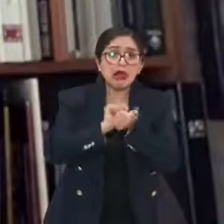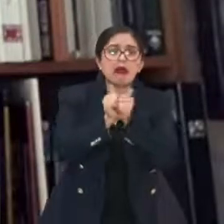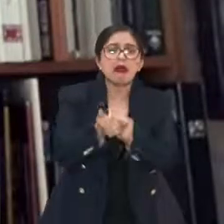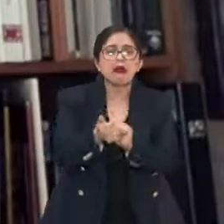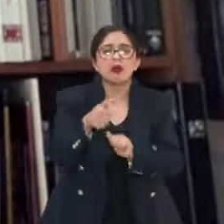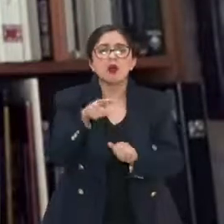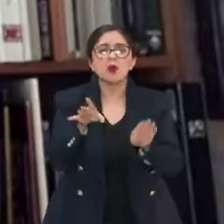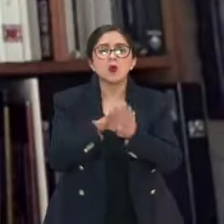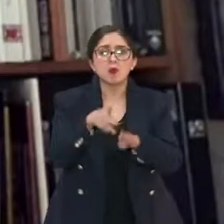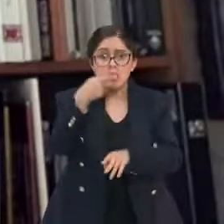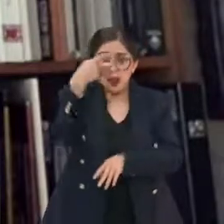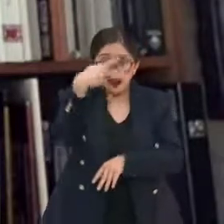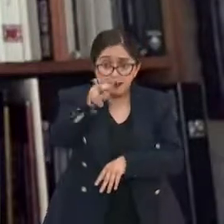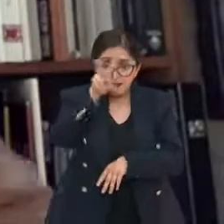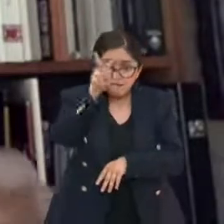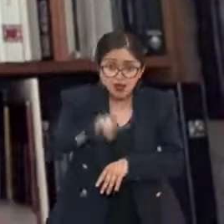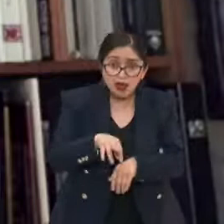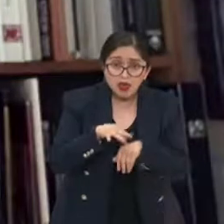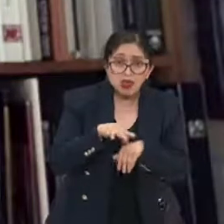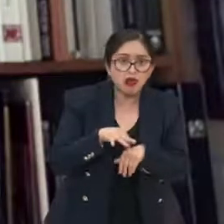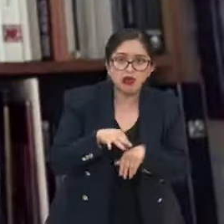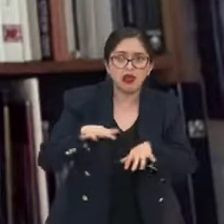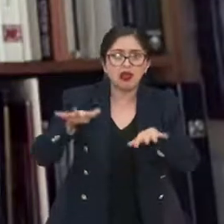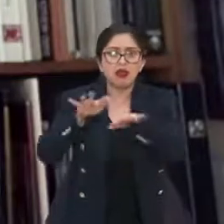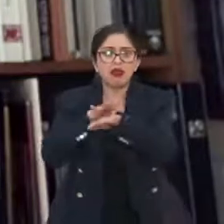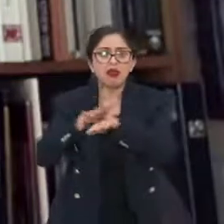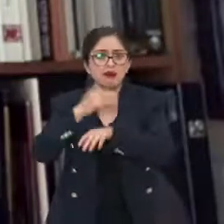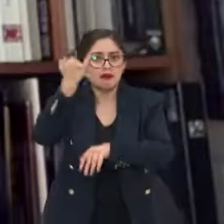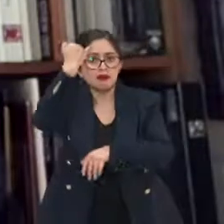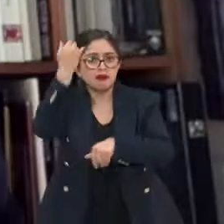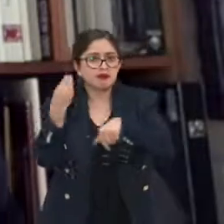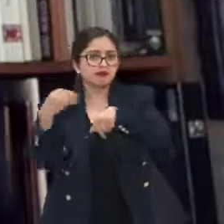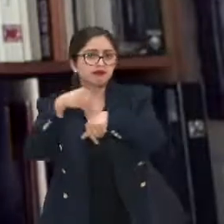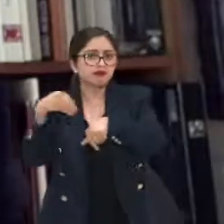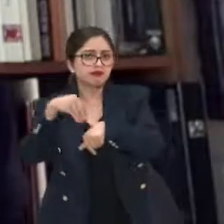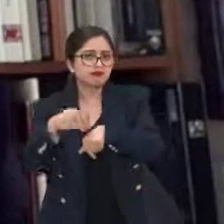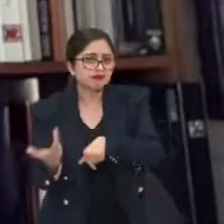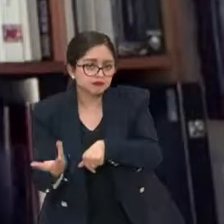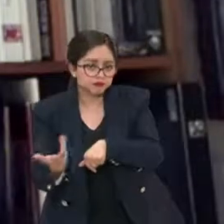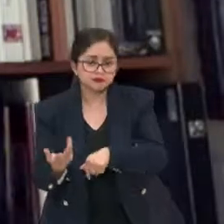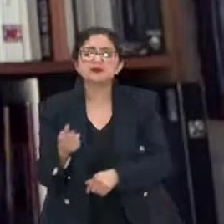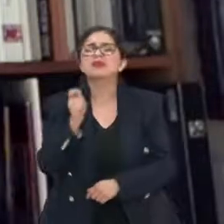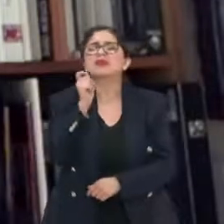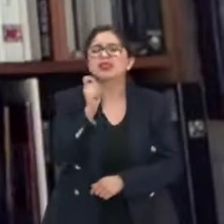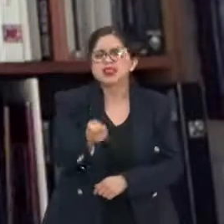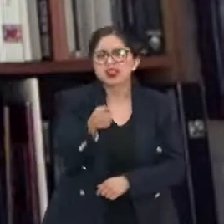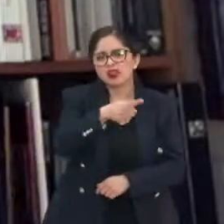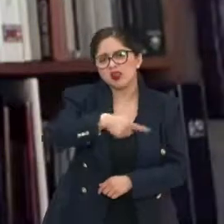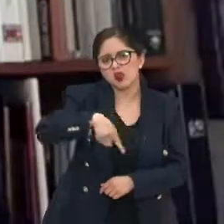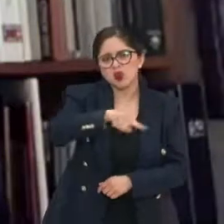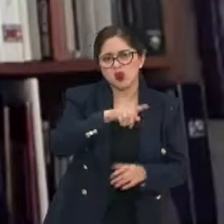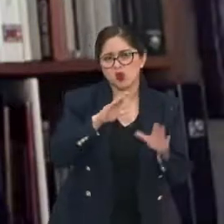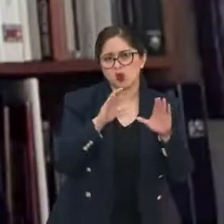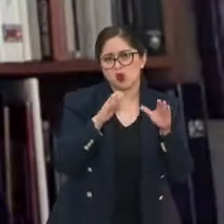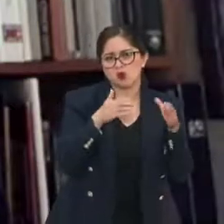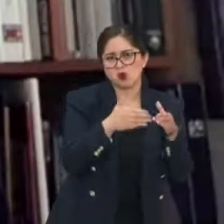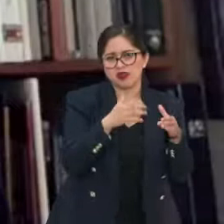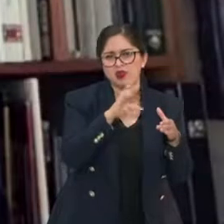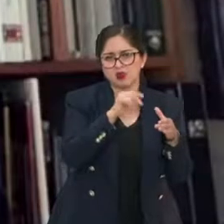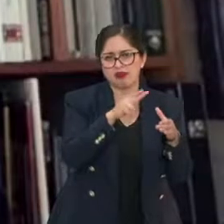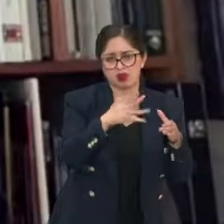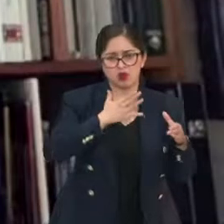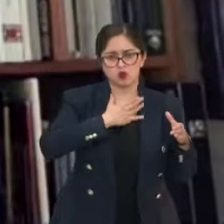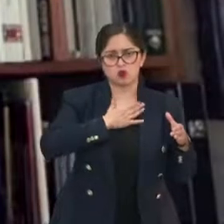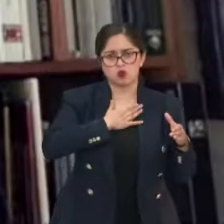this judicial issue, or this judicial torment was part of it. So Comunidad